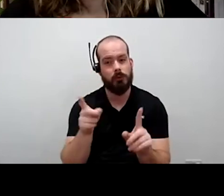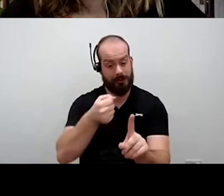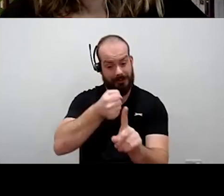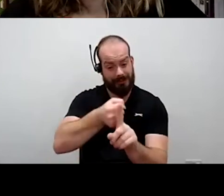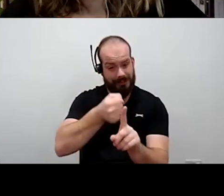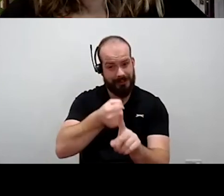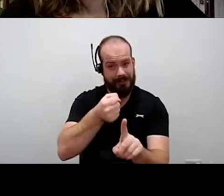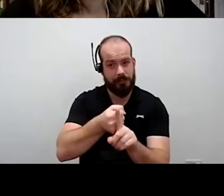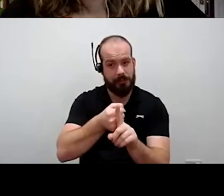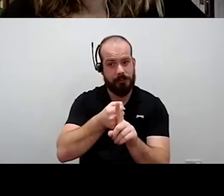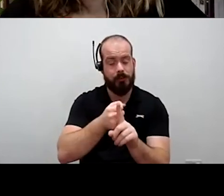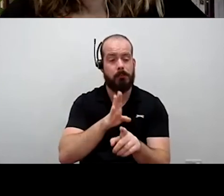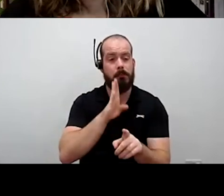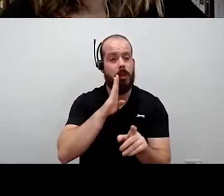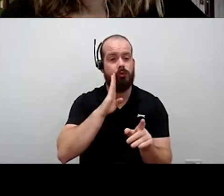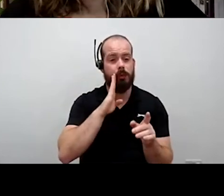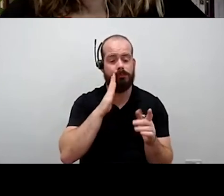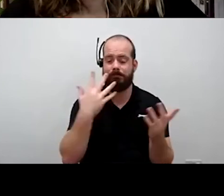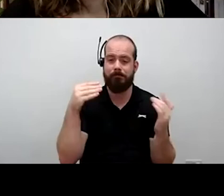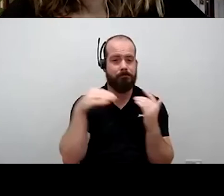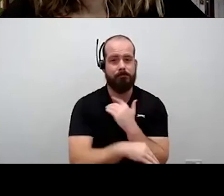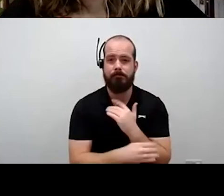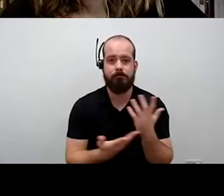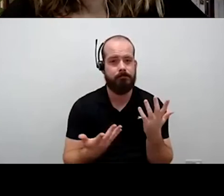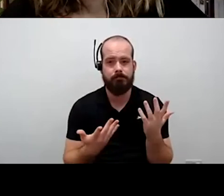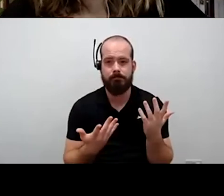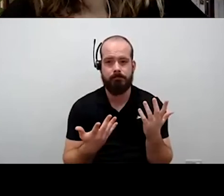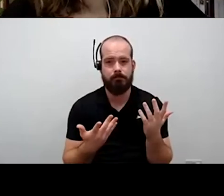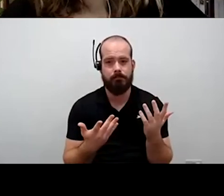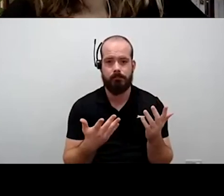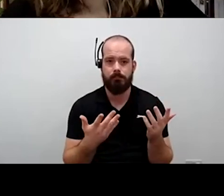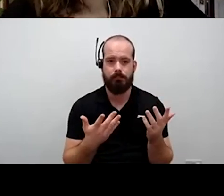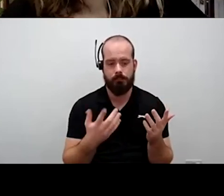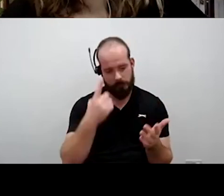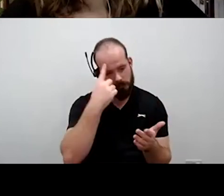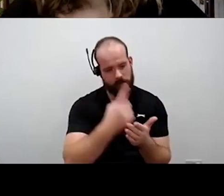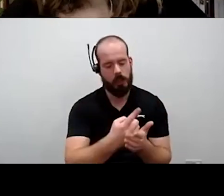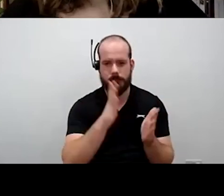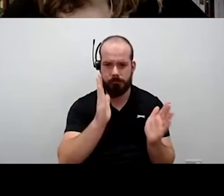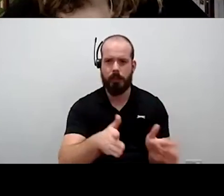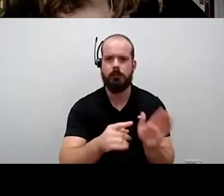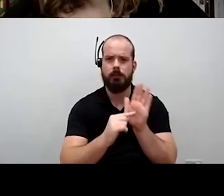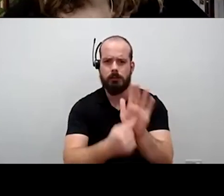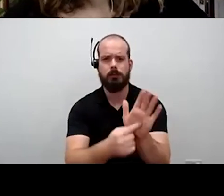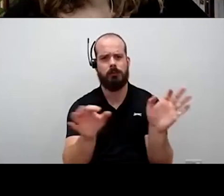the struggle in Belgium, and that we had to show the people the alternative that works.